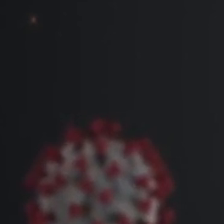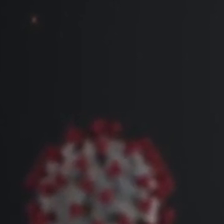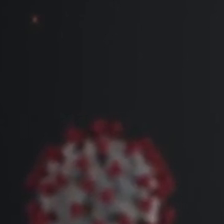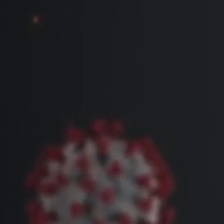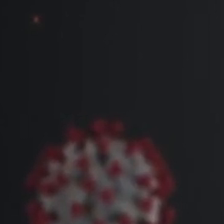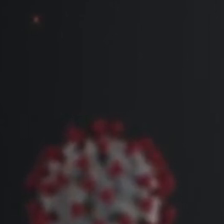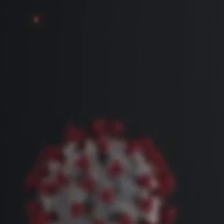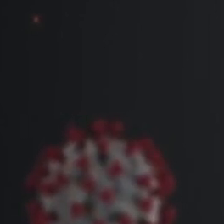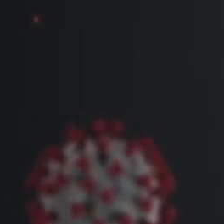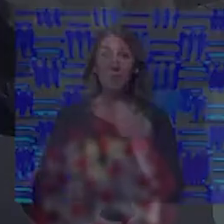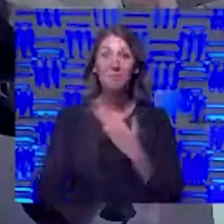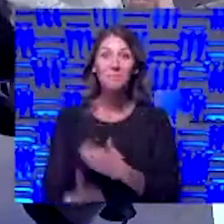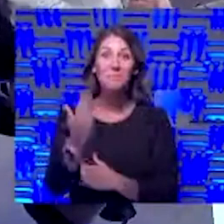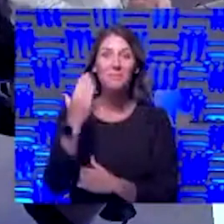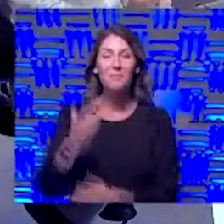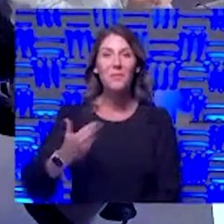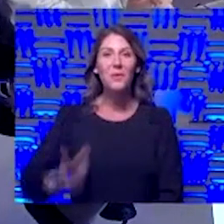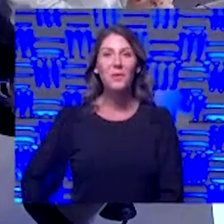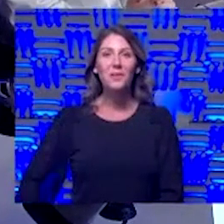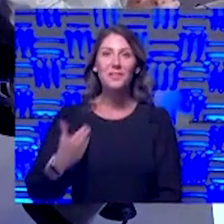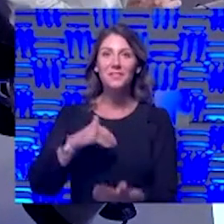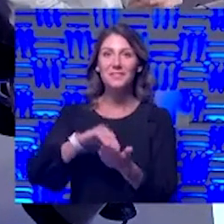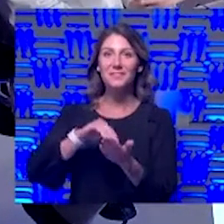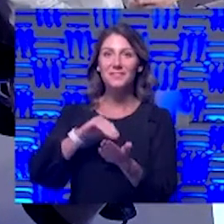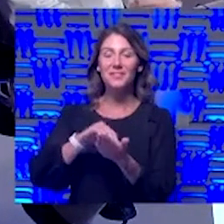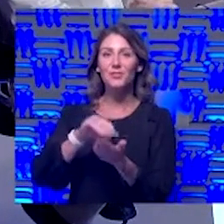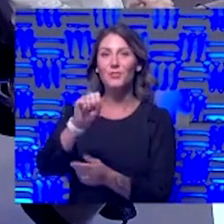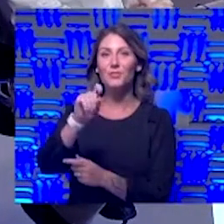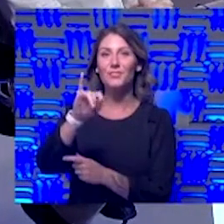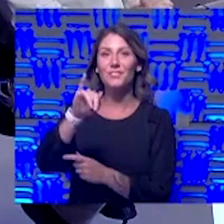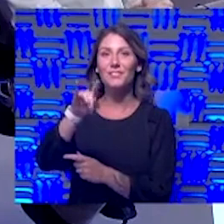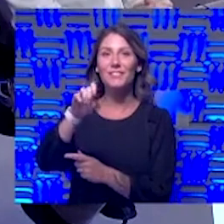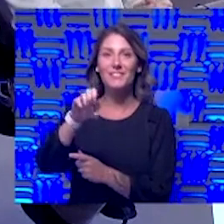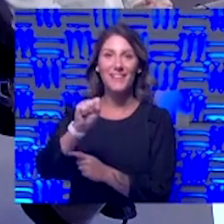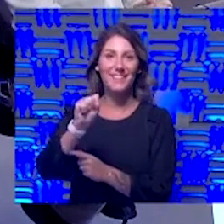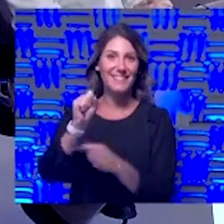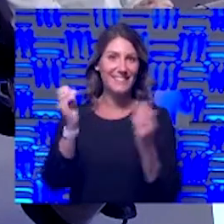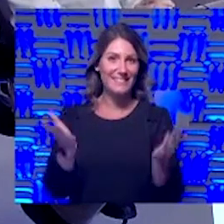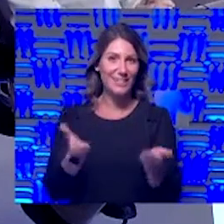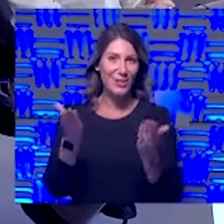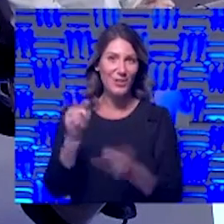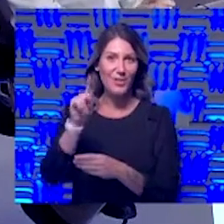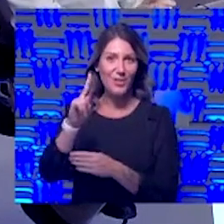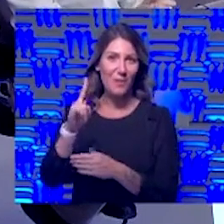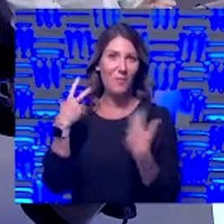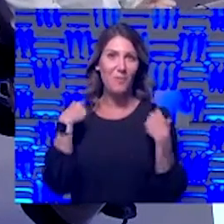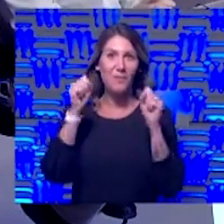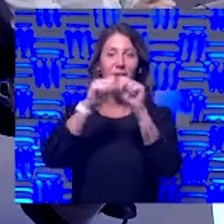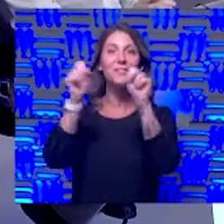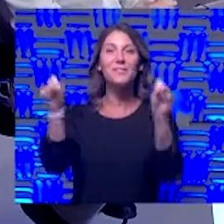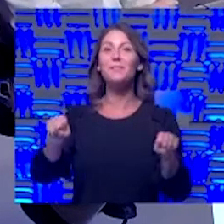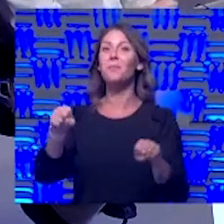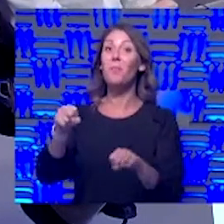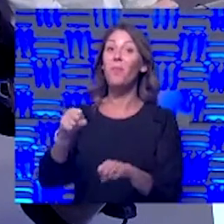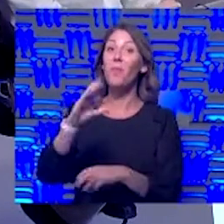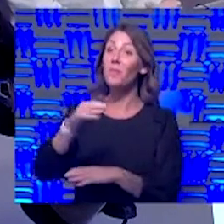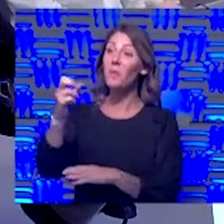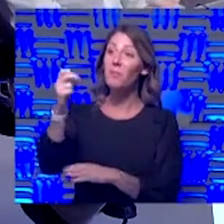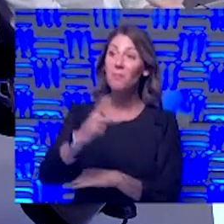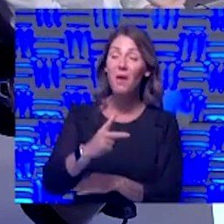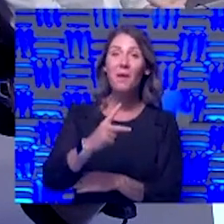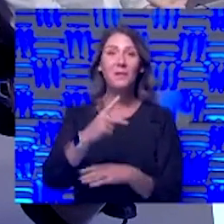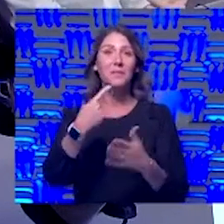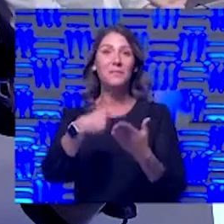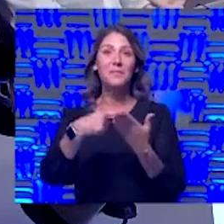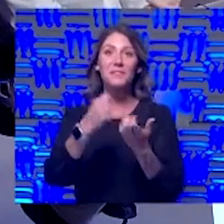Good morning. This is Steve Stites, Chief Medical Officer here at the University of Kansas Health System. Welcome back to our program this morning as we talk about all things around